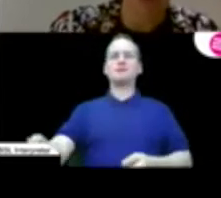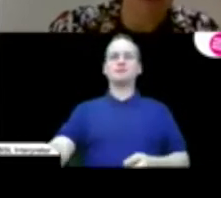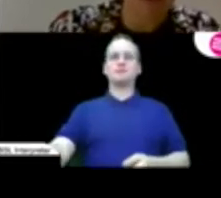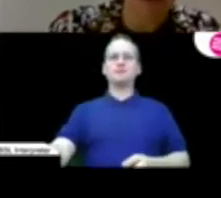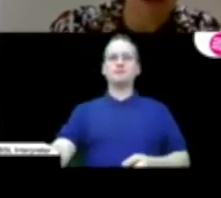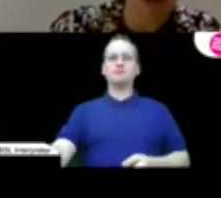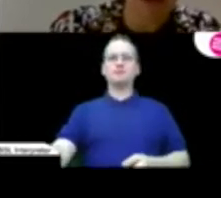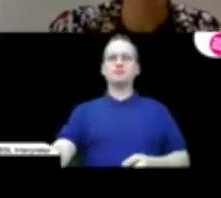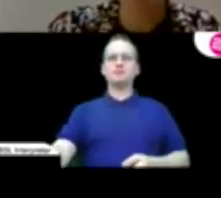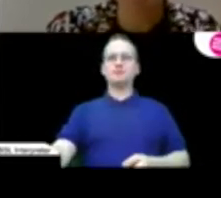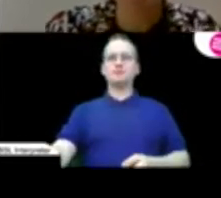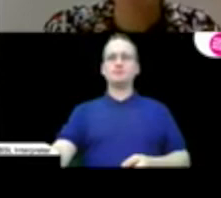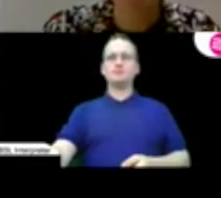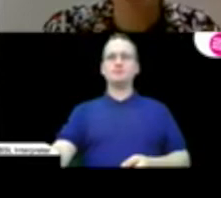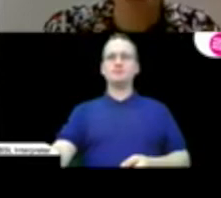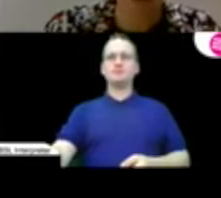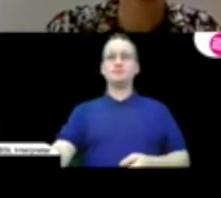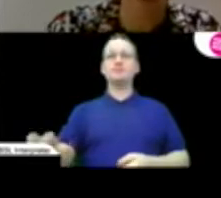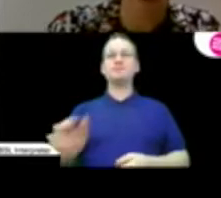In